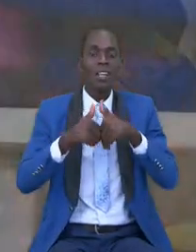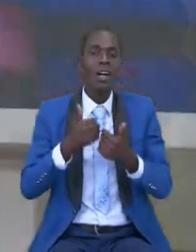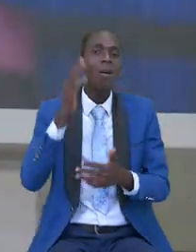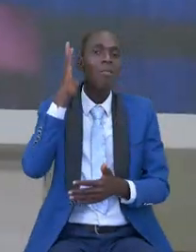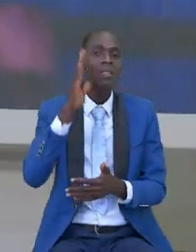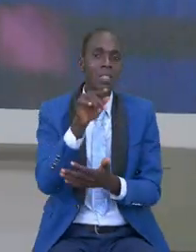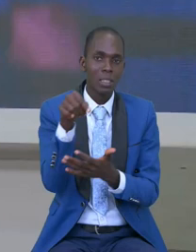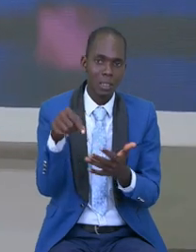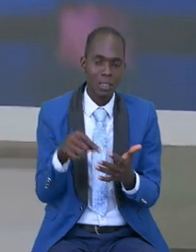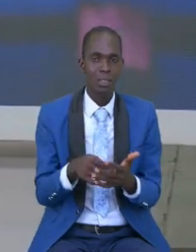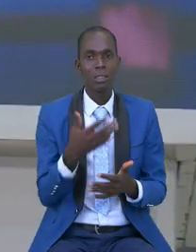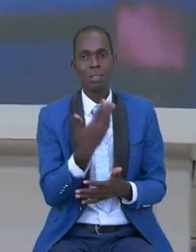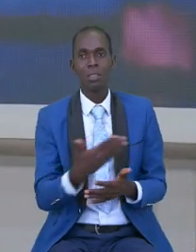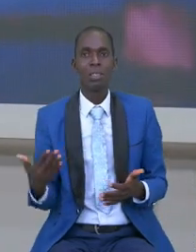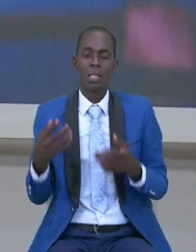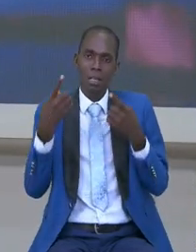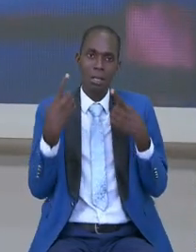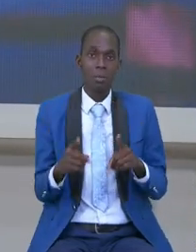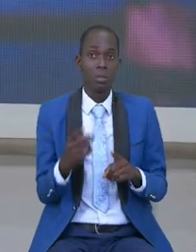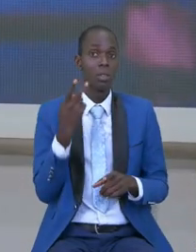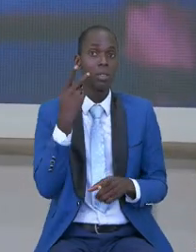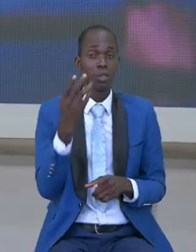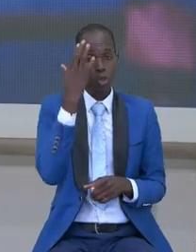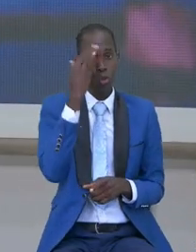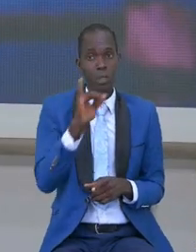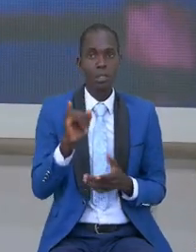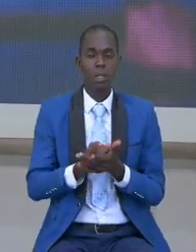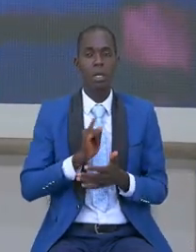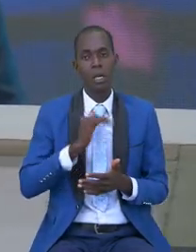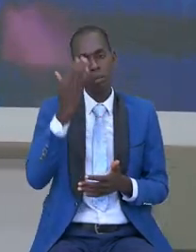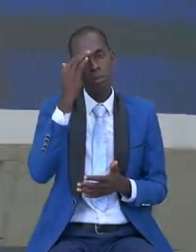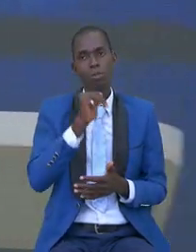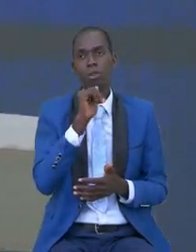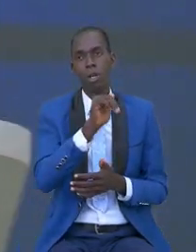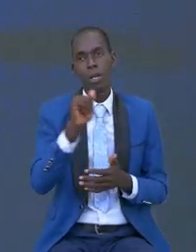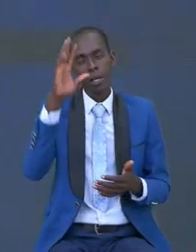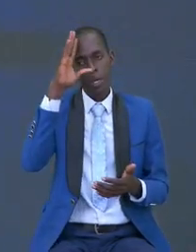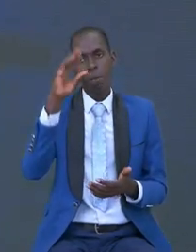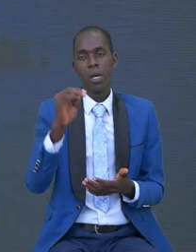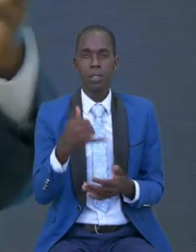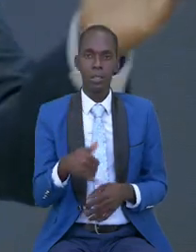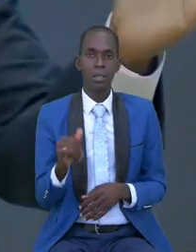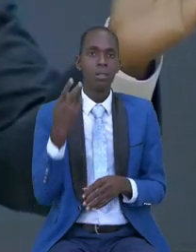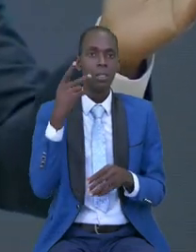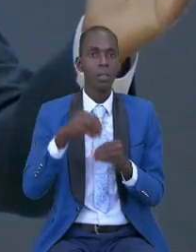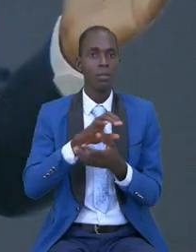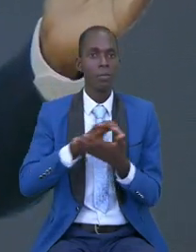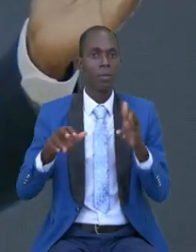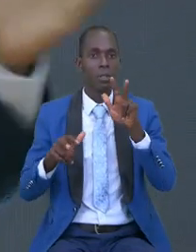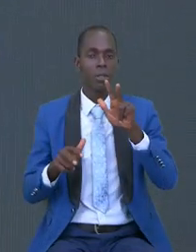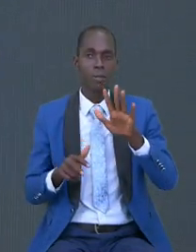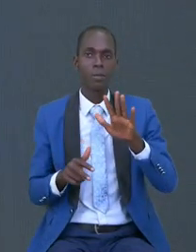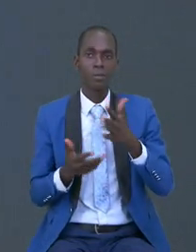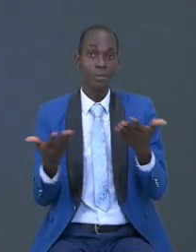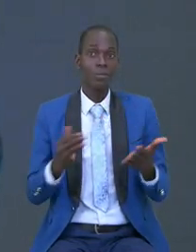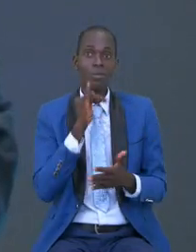be seen? I know not a man. In verse 35, here is your